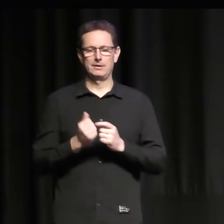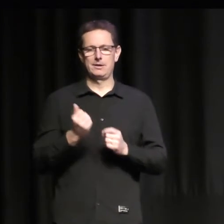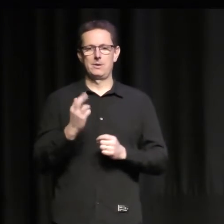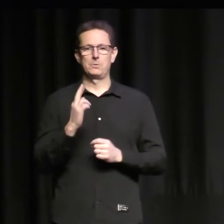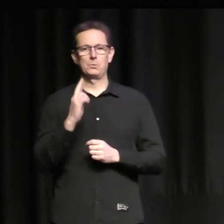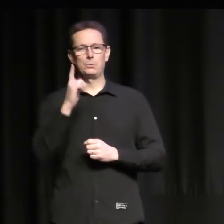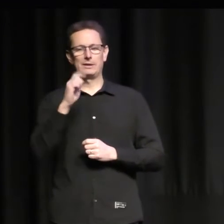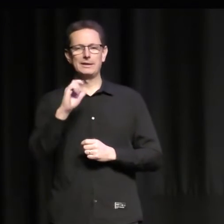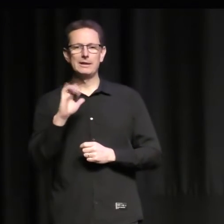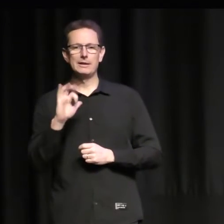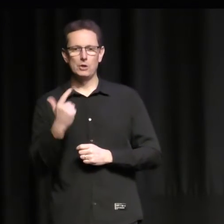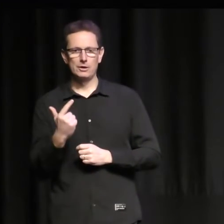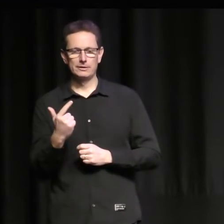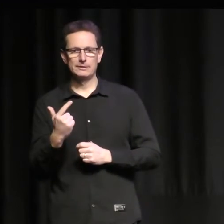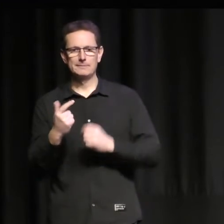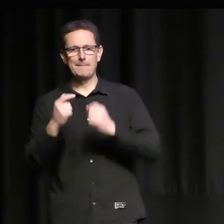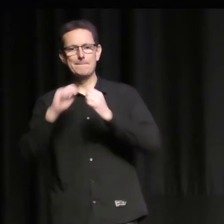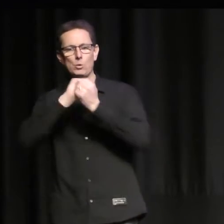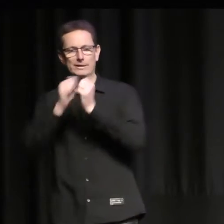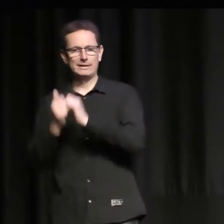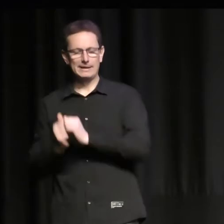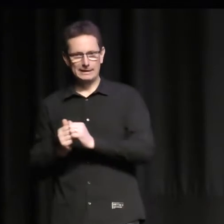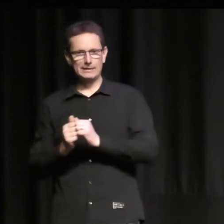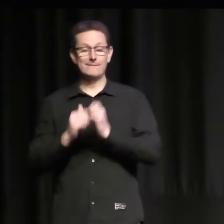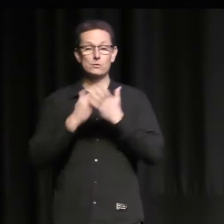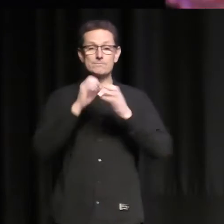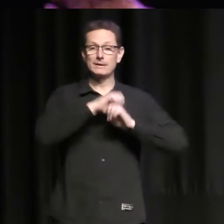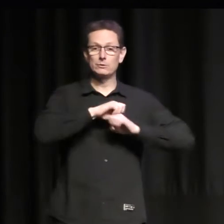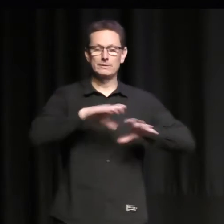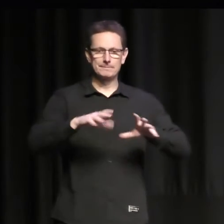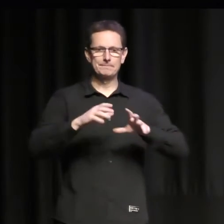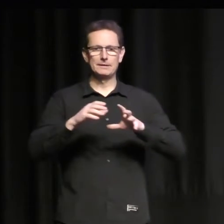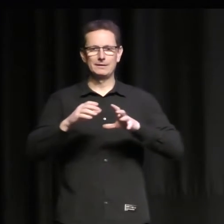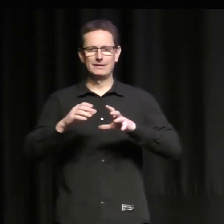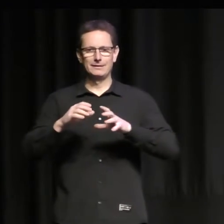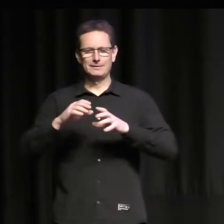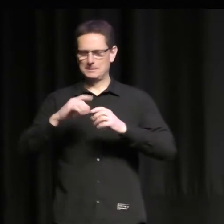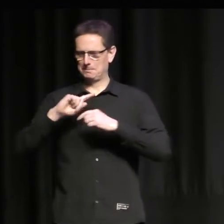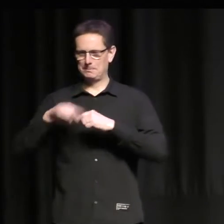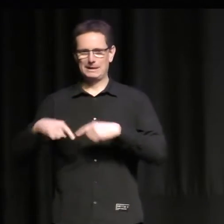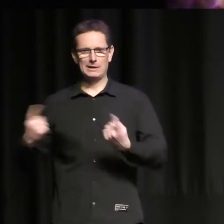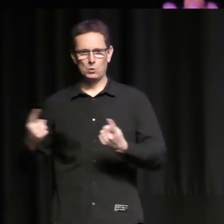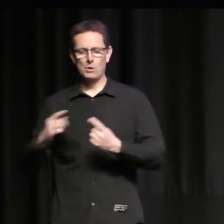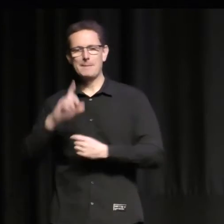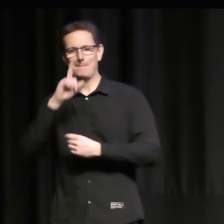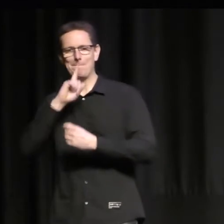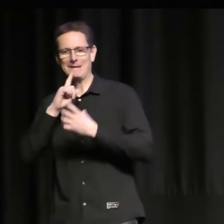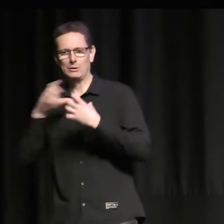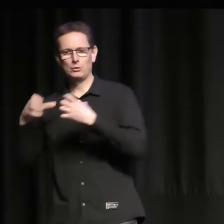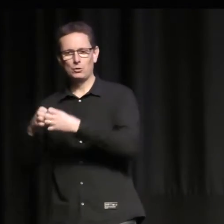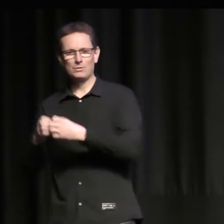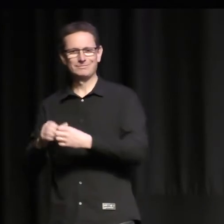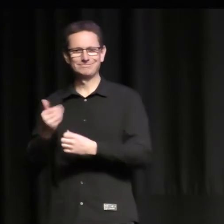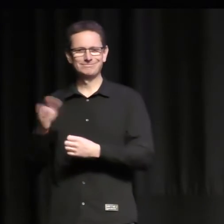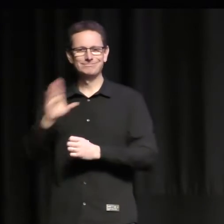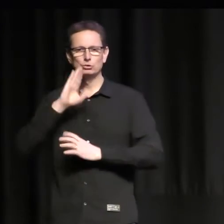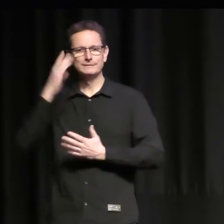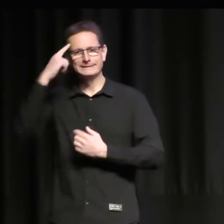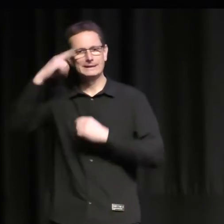of majority. And never mind about the minority, because I'm not going to be in the minority.